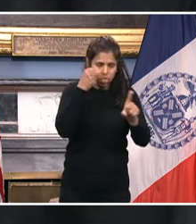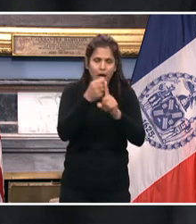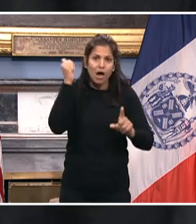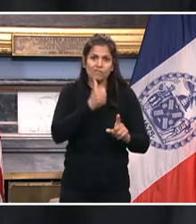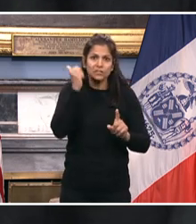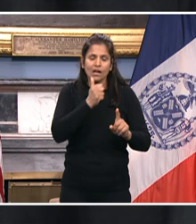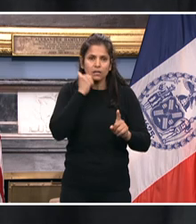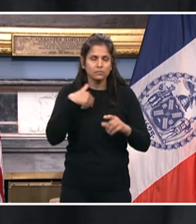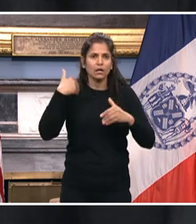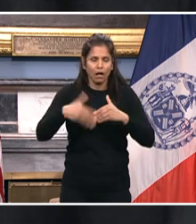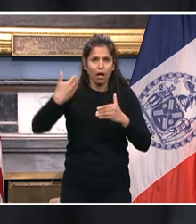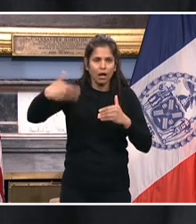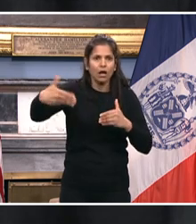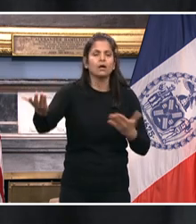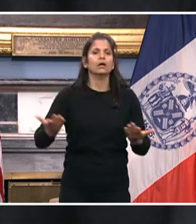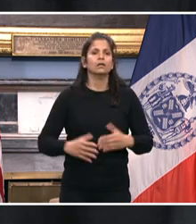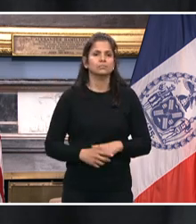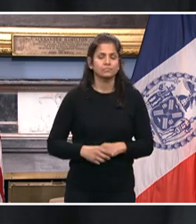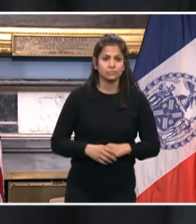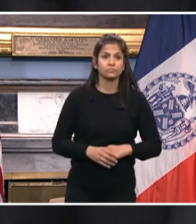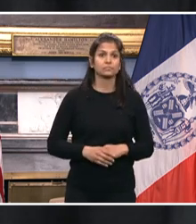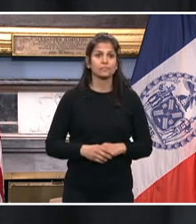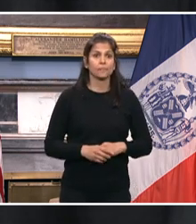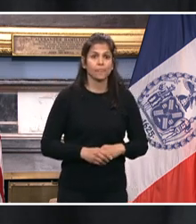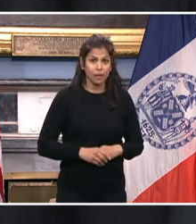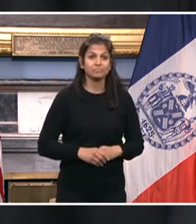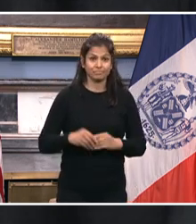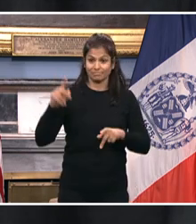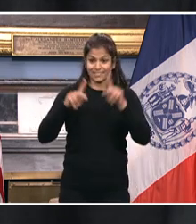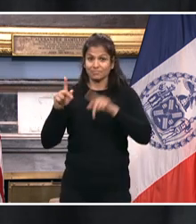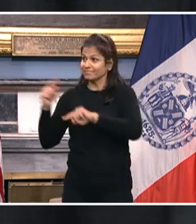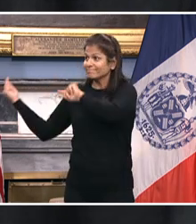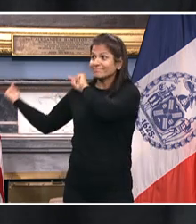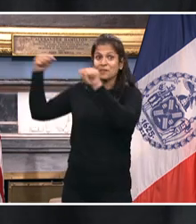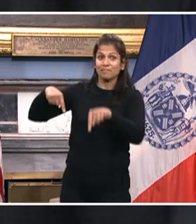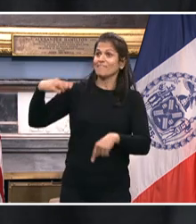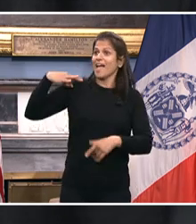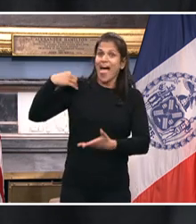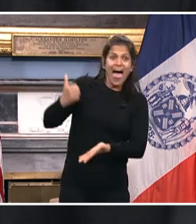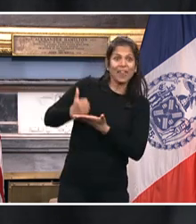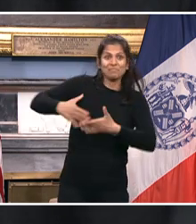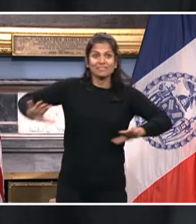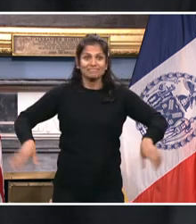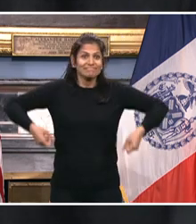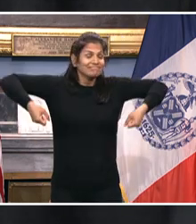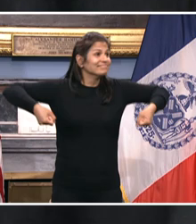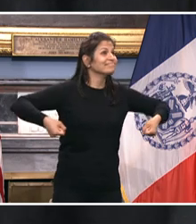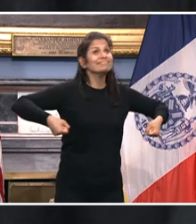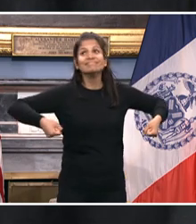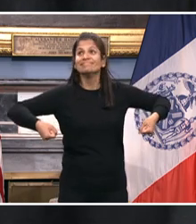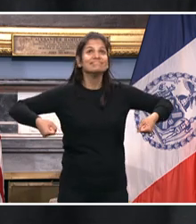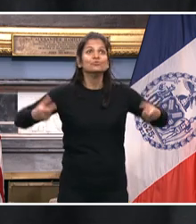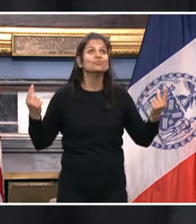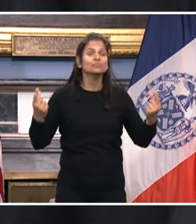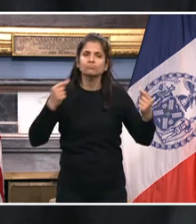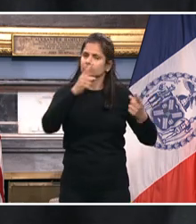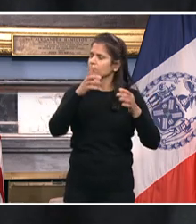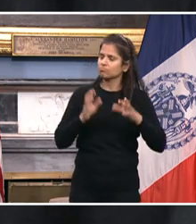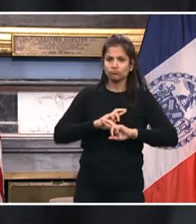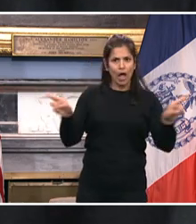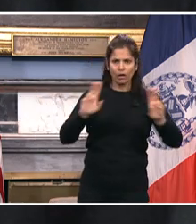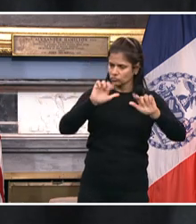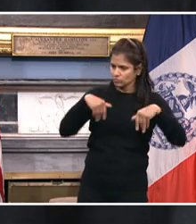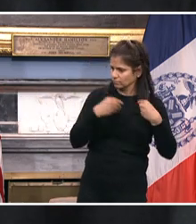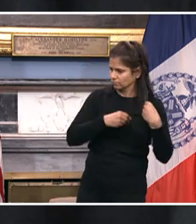have accommodations, they have support, and Lord knows we'll make sure they quickly have an assignment. I'm going to let